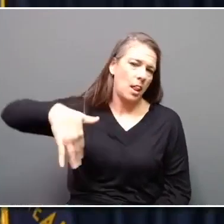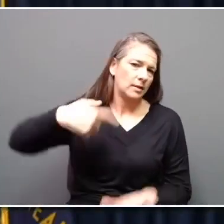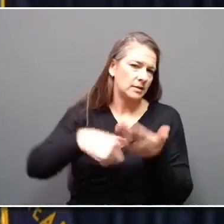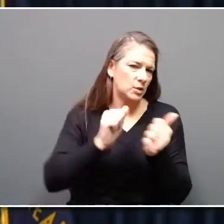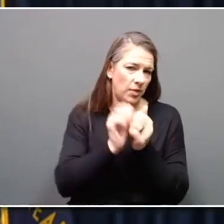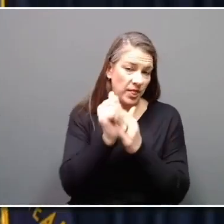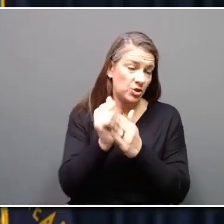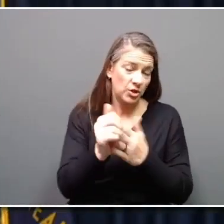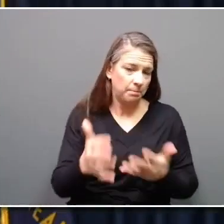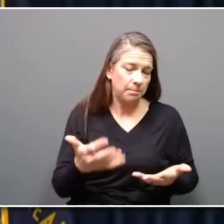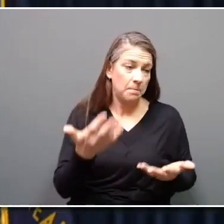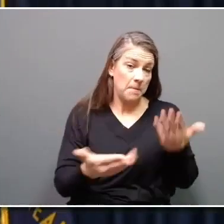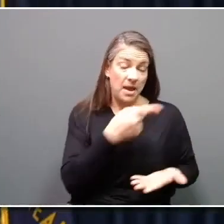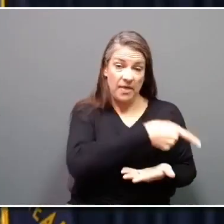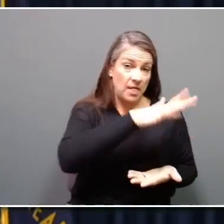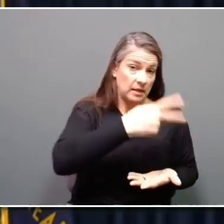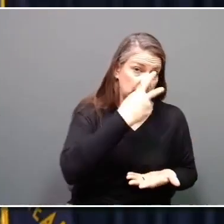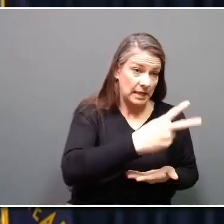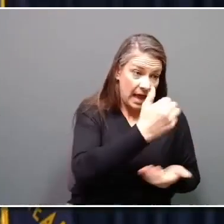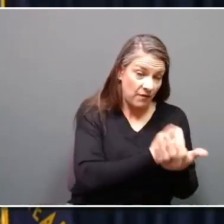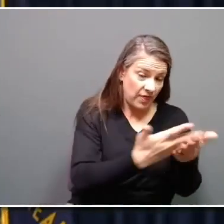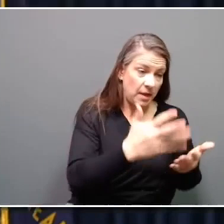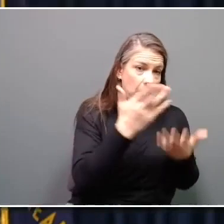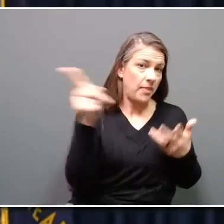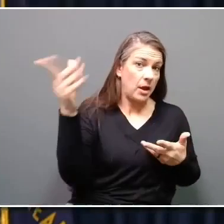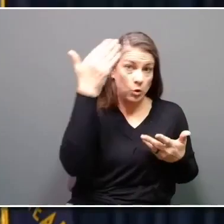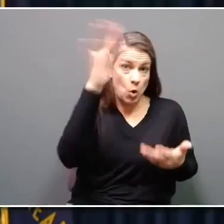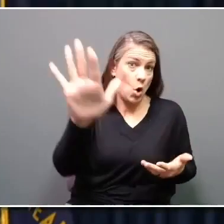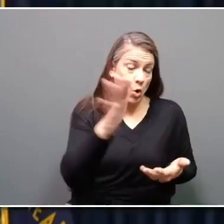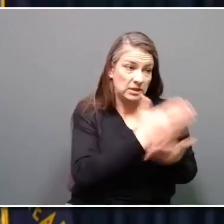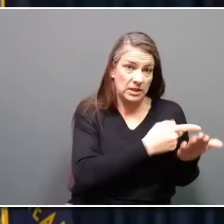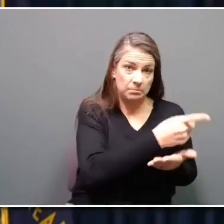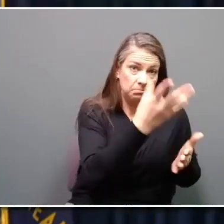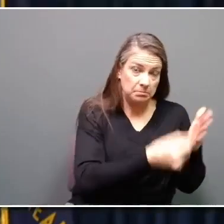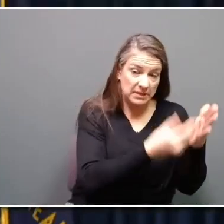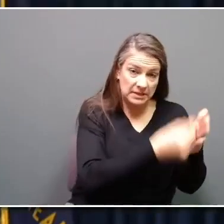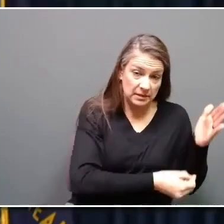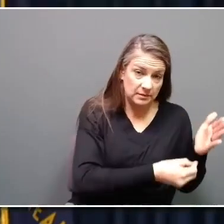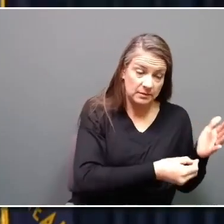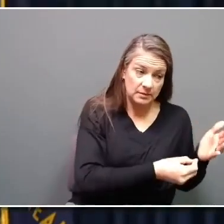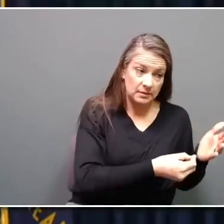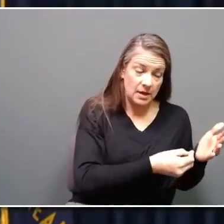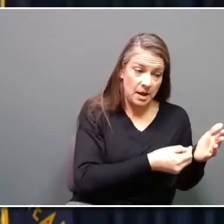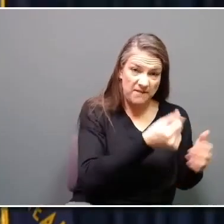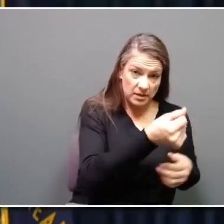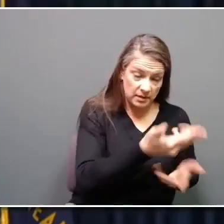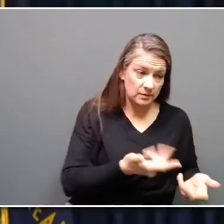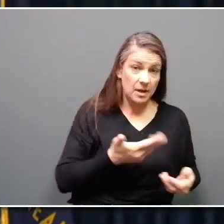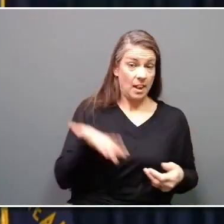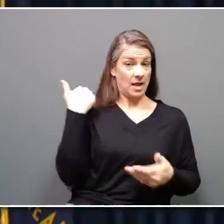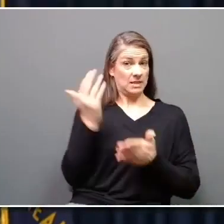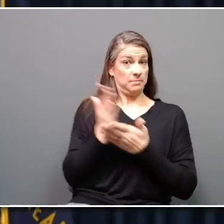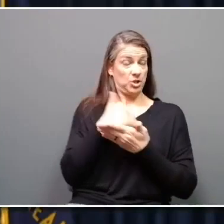or know about all the parts that aren't funded. I will tell you, after the last budget passed, we had some representatives that went to their state